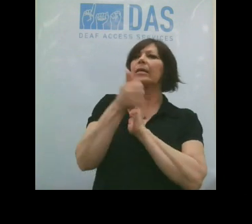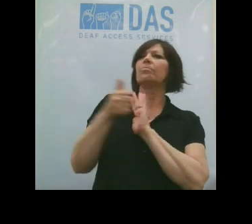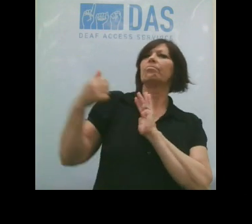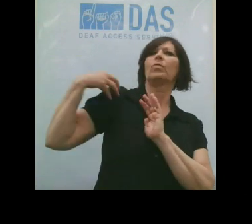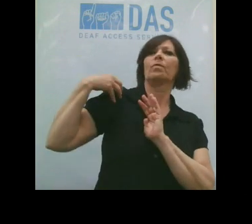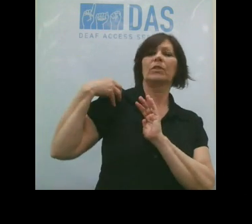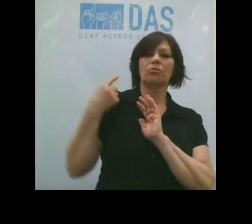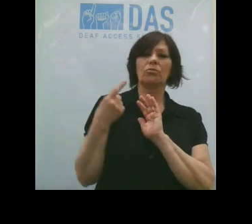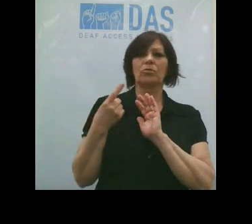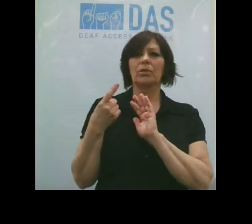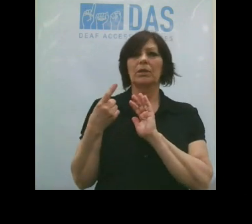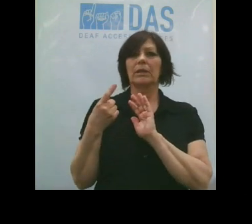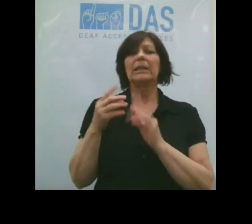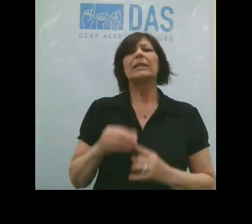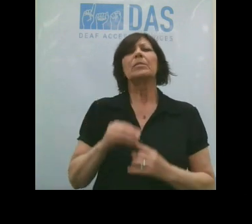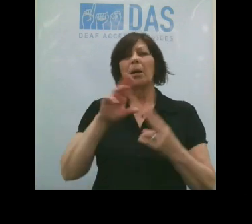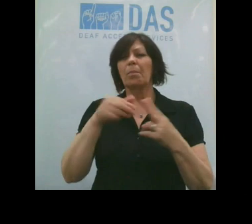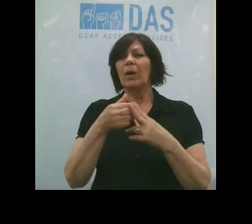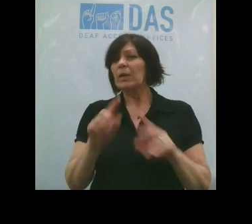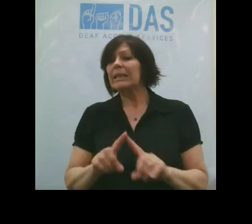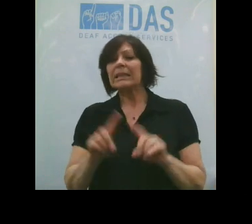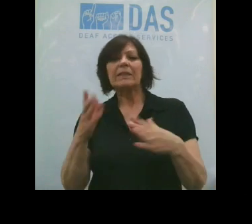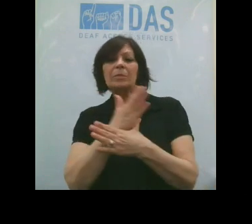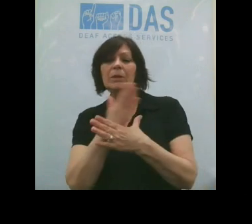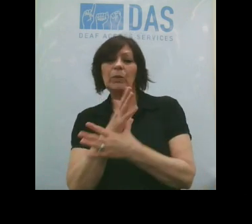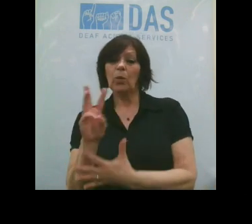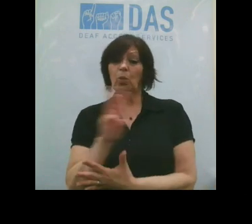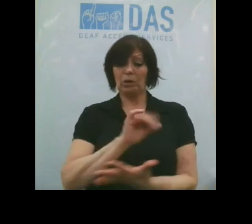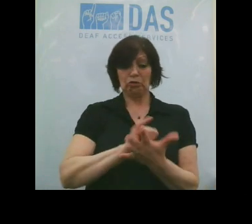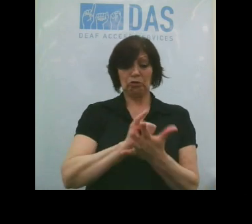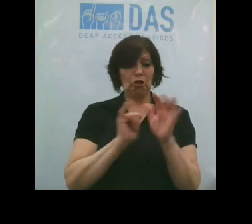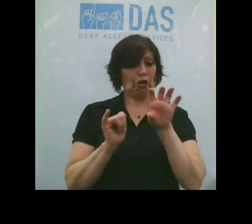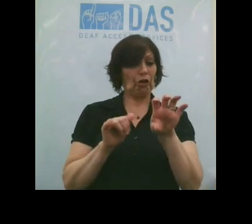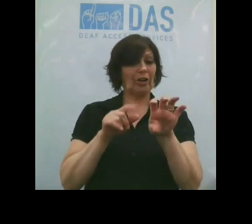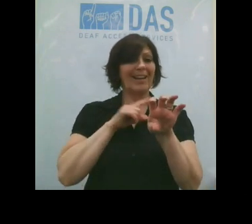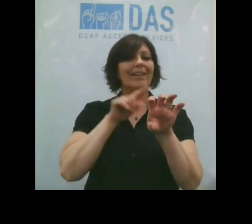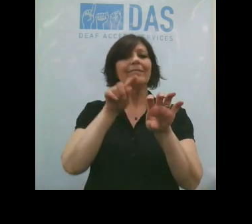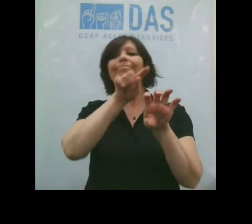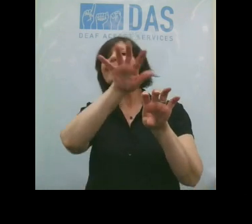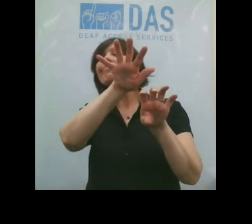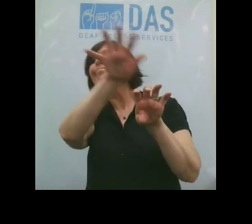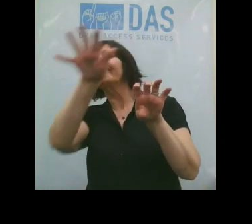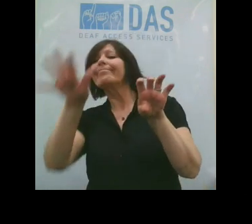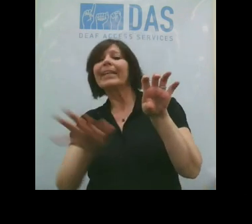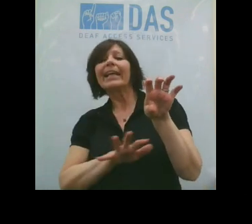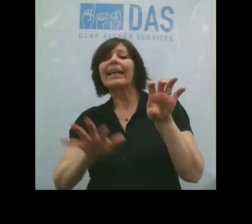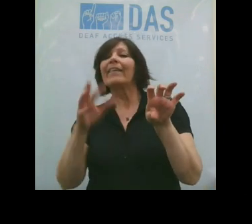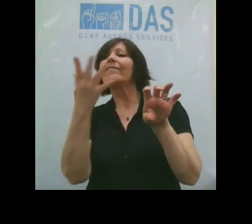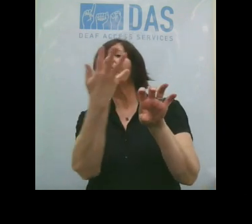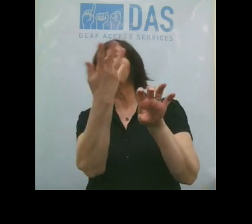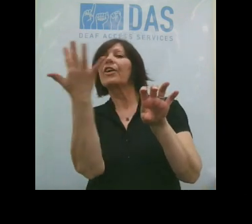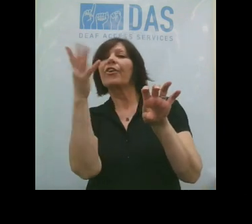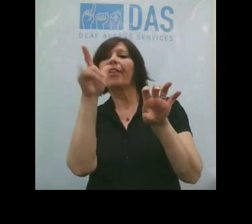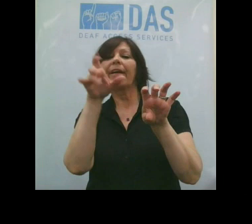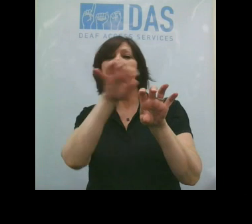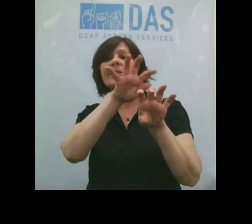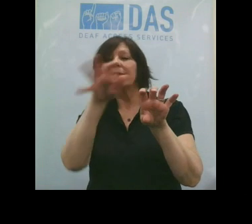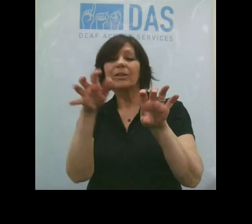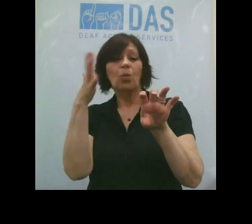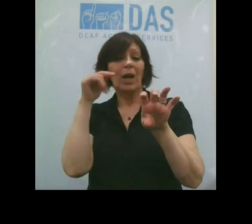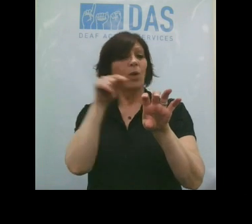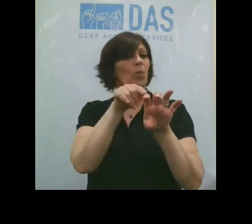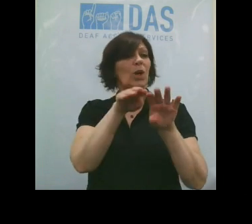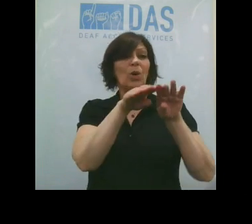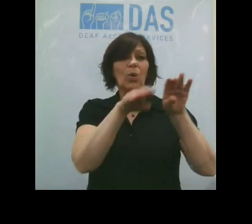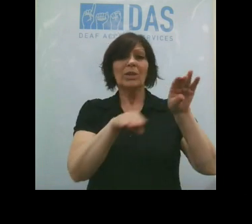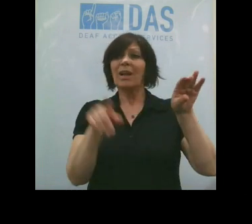24 hours, especially about the difference between Western New York and the Finger Lakes region, and why we're in general going down